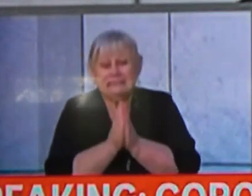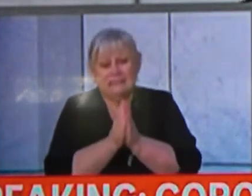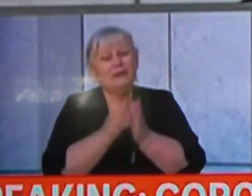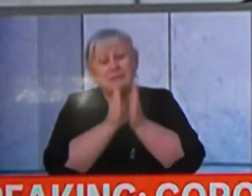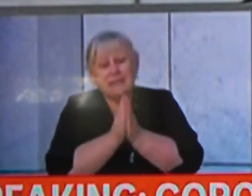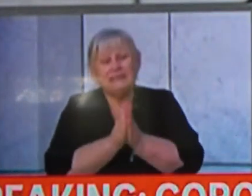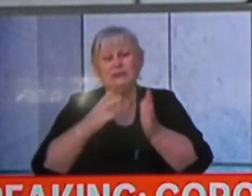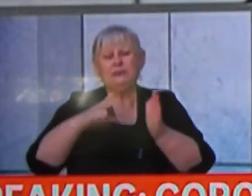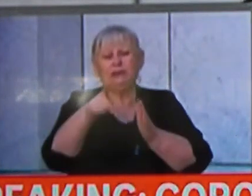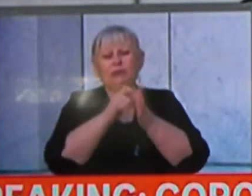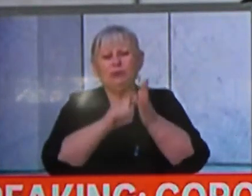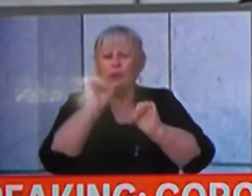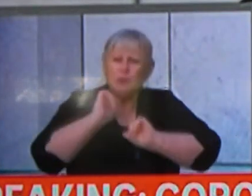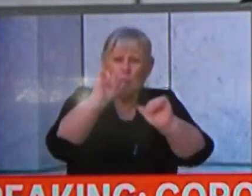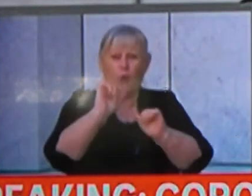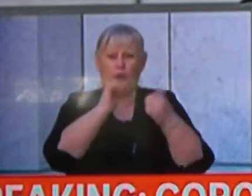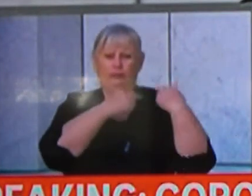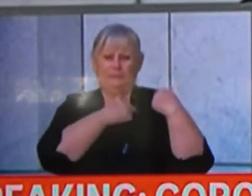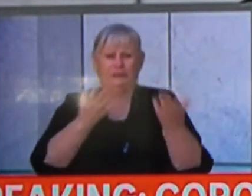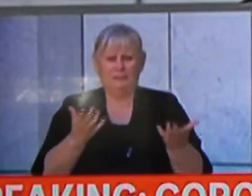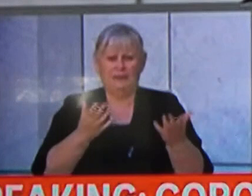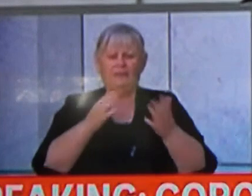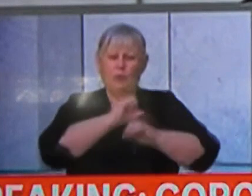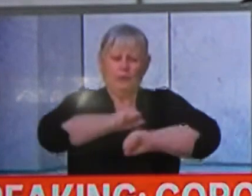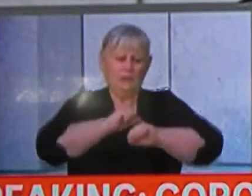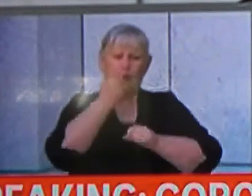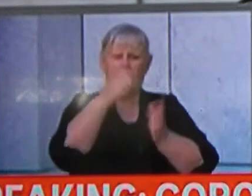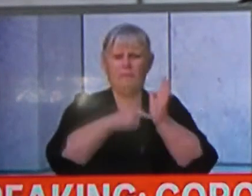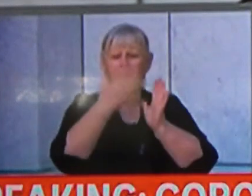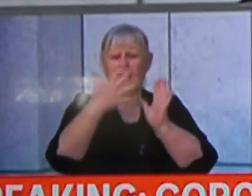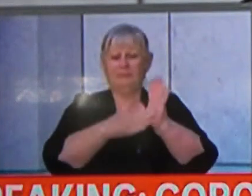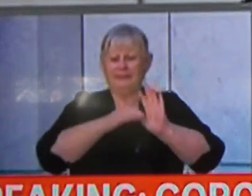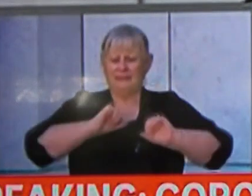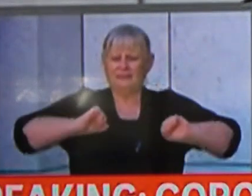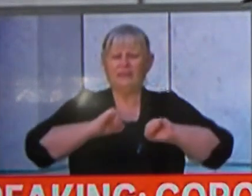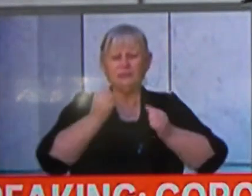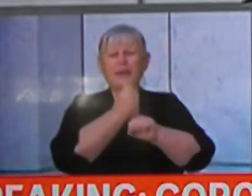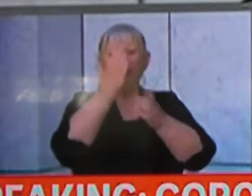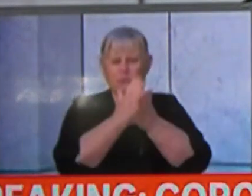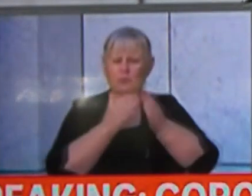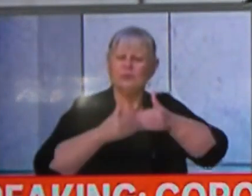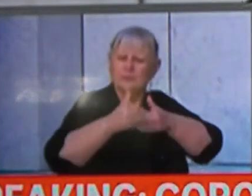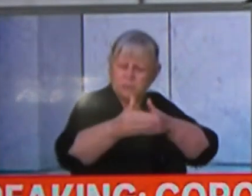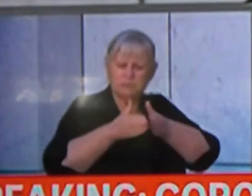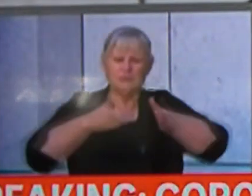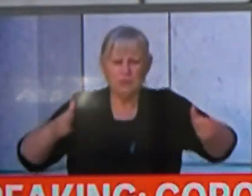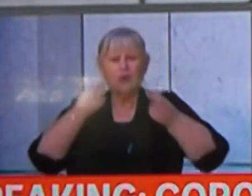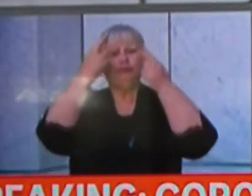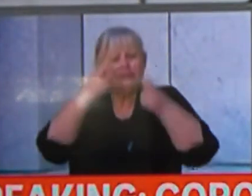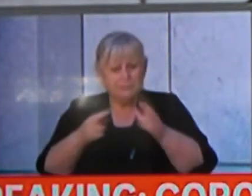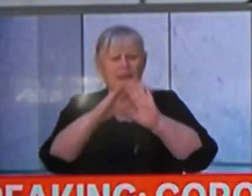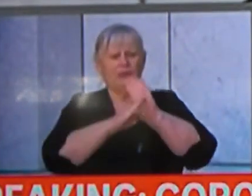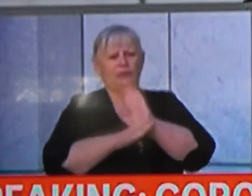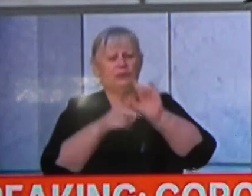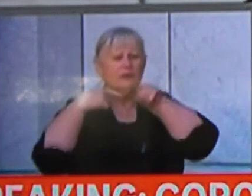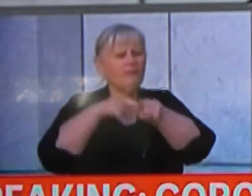need you to do your bit when it comes to social distancing, to keeping that healthy distance, to respecting and following the